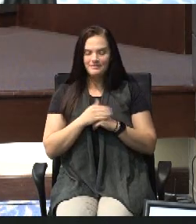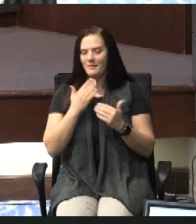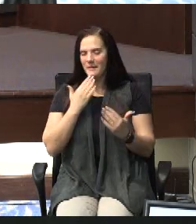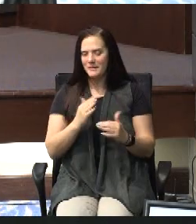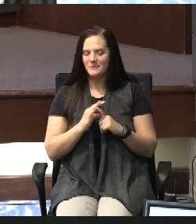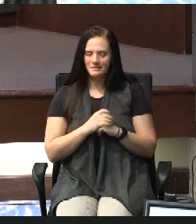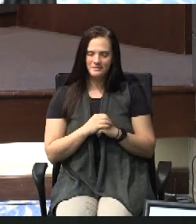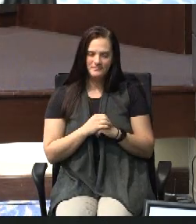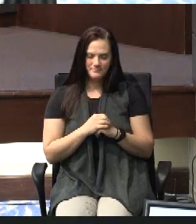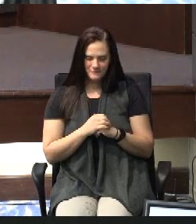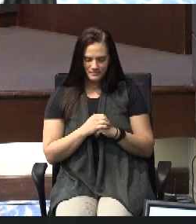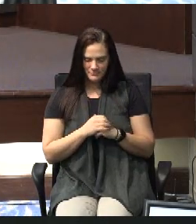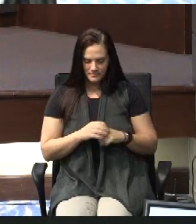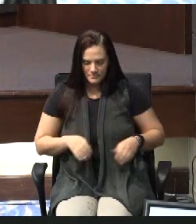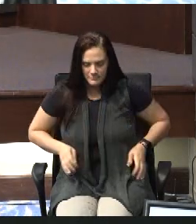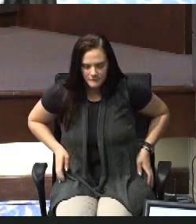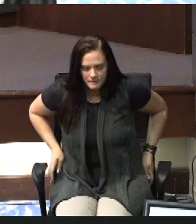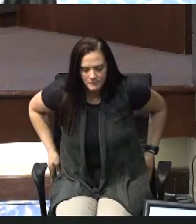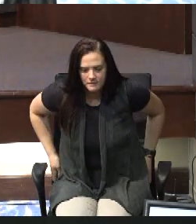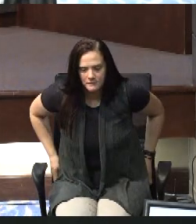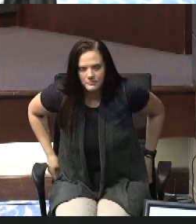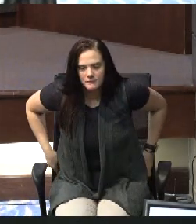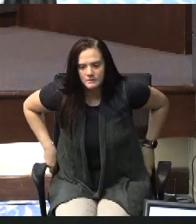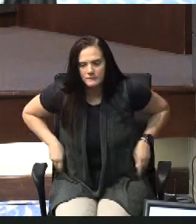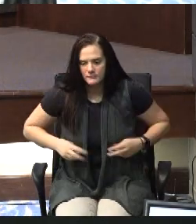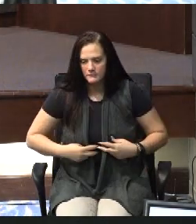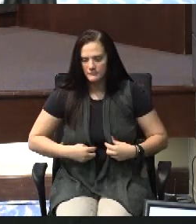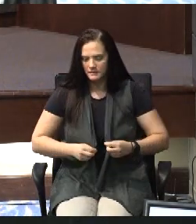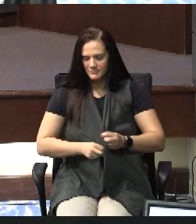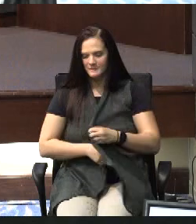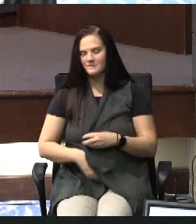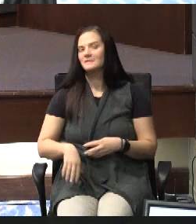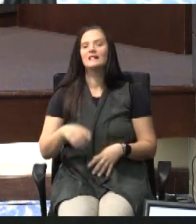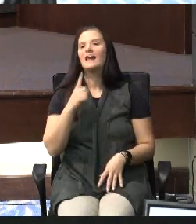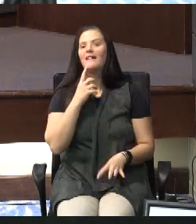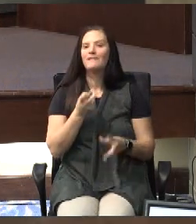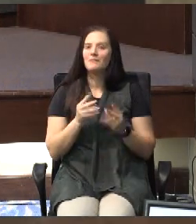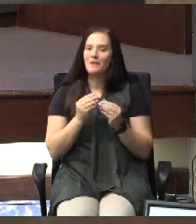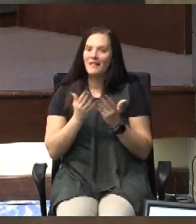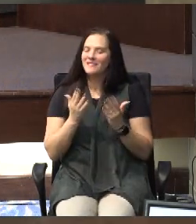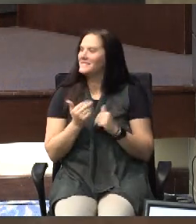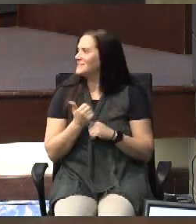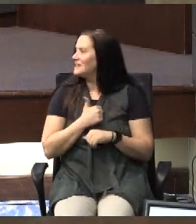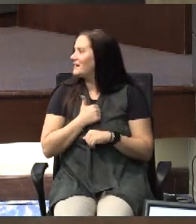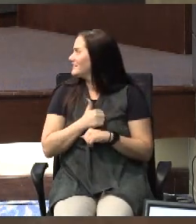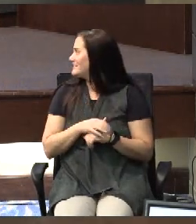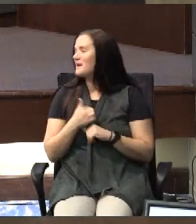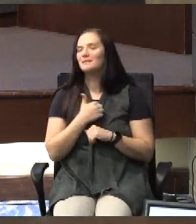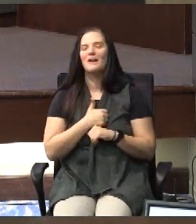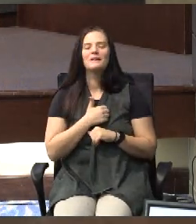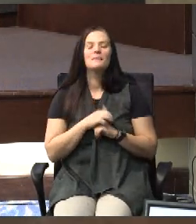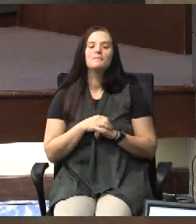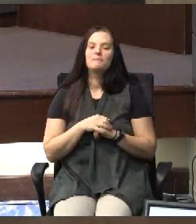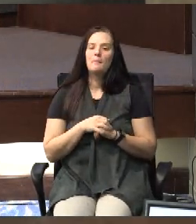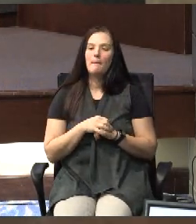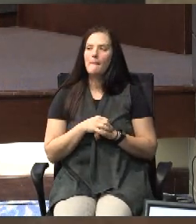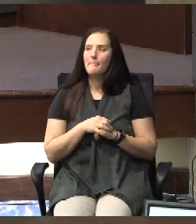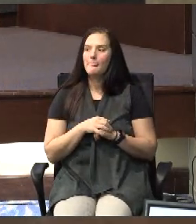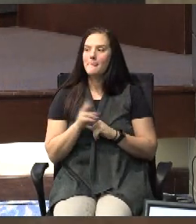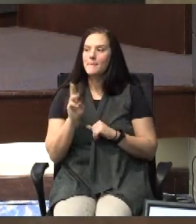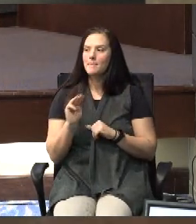thank you. Right, I did have a couple more things. I'm sorry. I'm sorry.